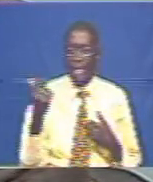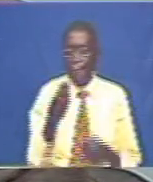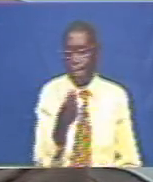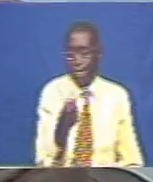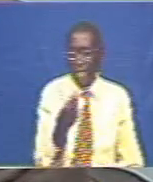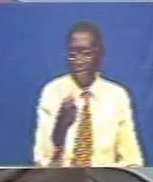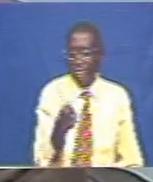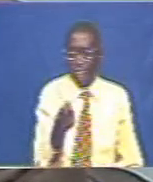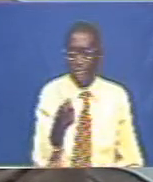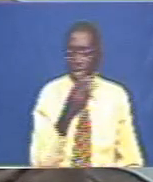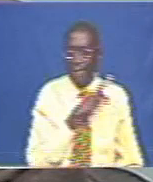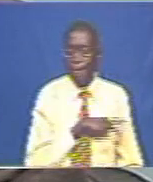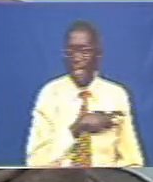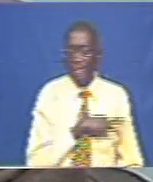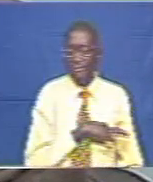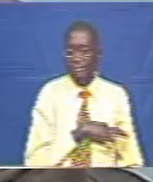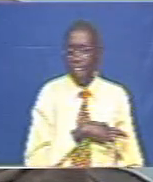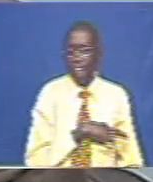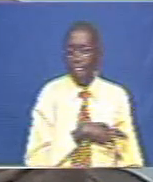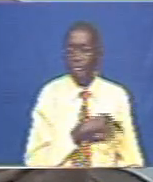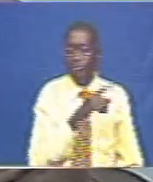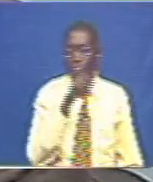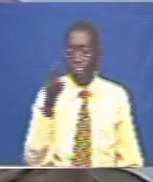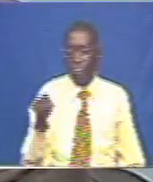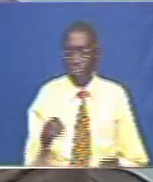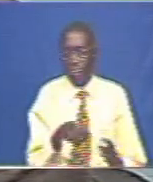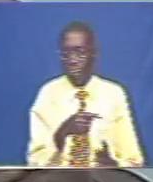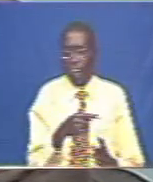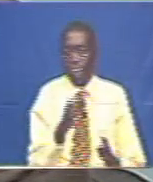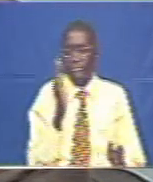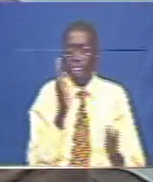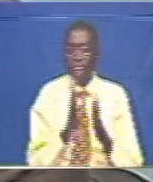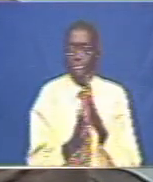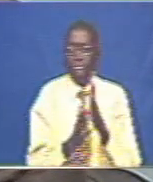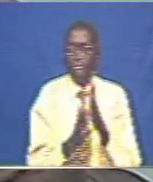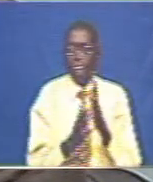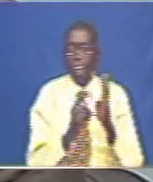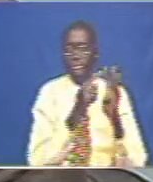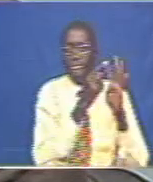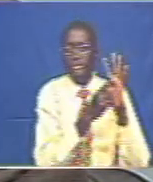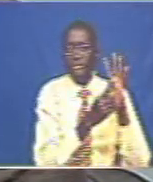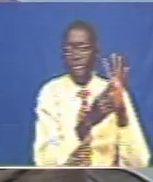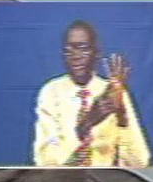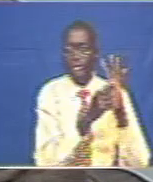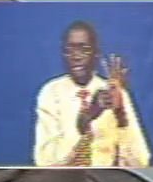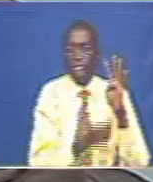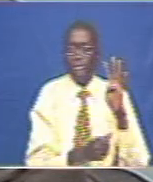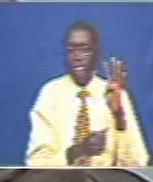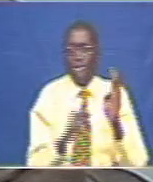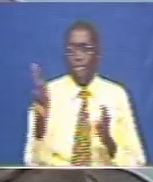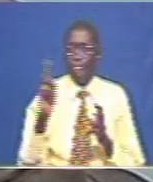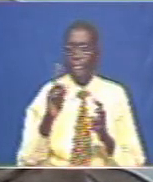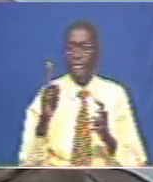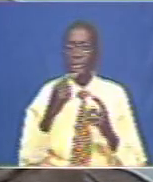wow. And you see, all those are directly related to the Big Four. The Big Four, the president has